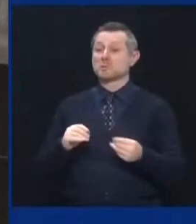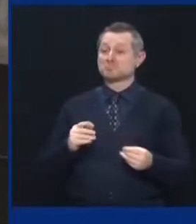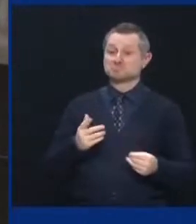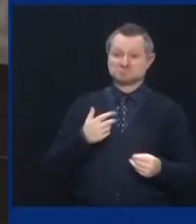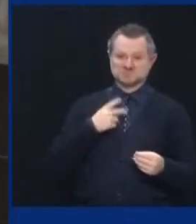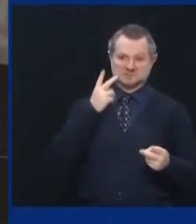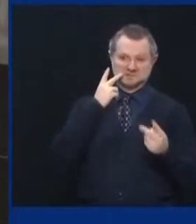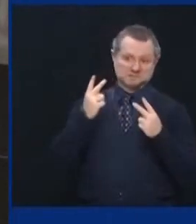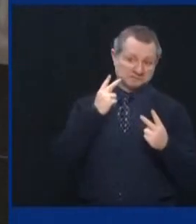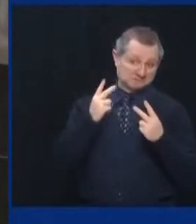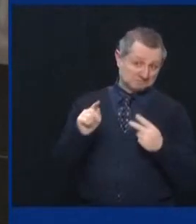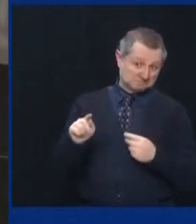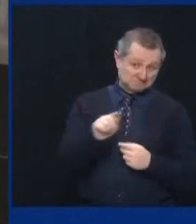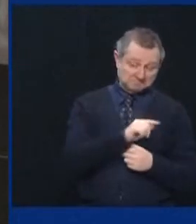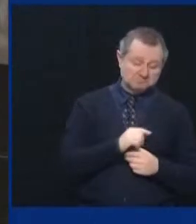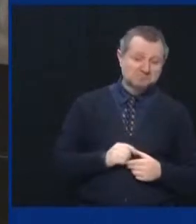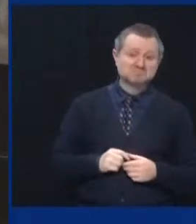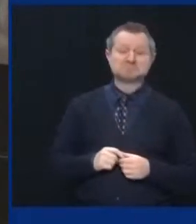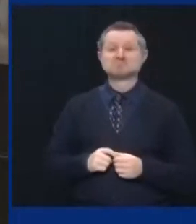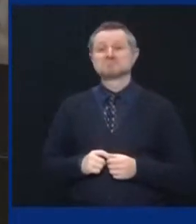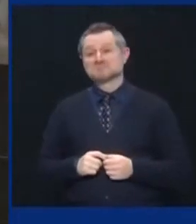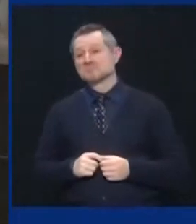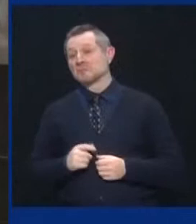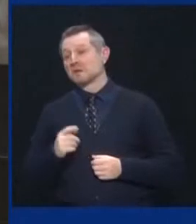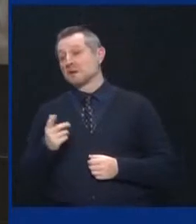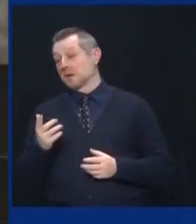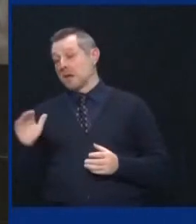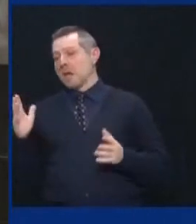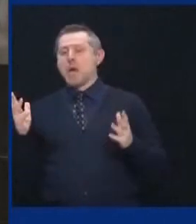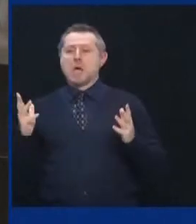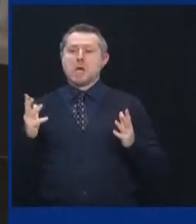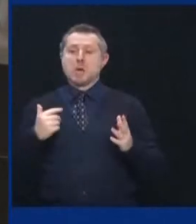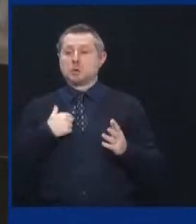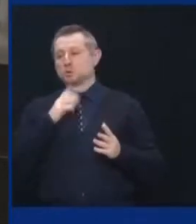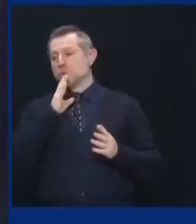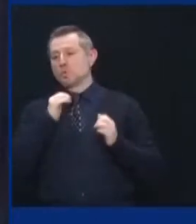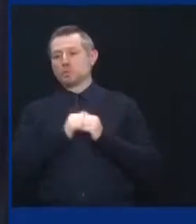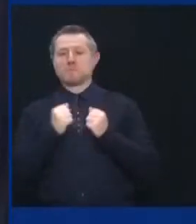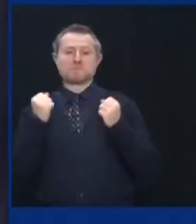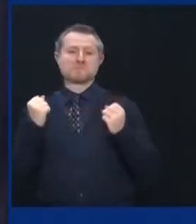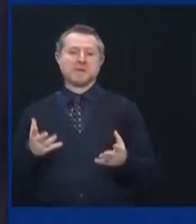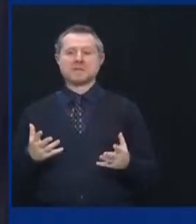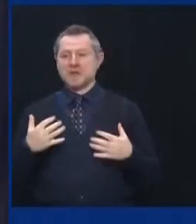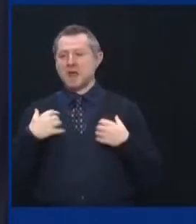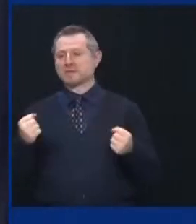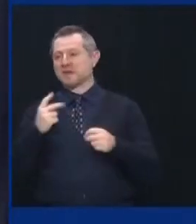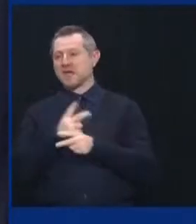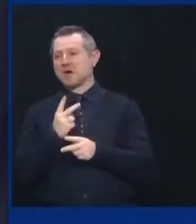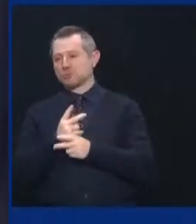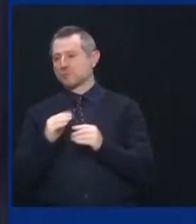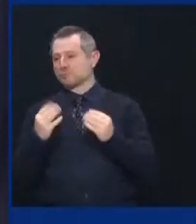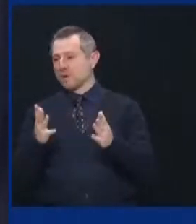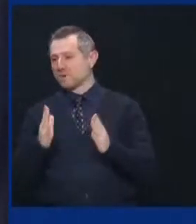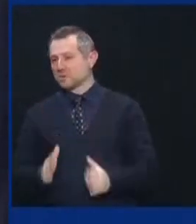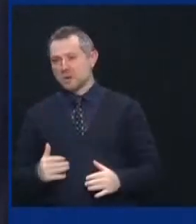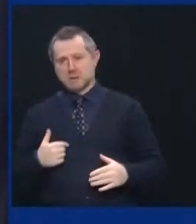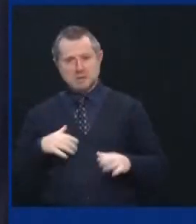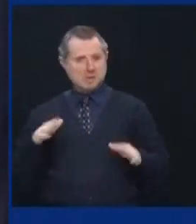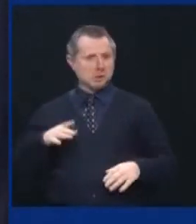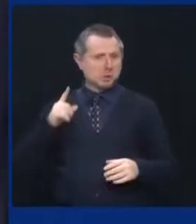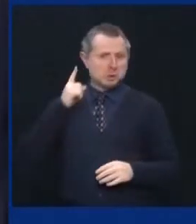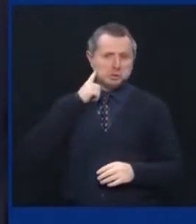Bernadette, I have not heard, I've spoken to many healthcare providers who have been administering it. I haven't heard